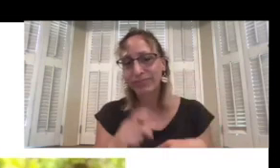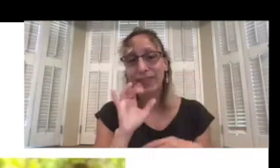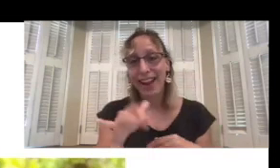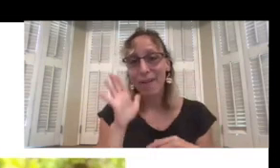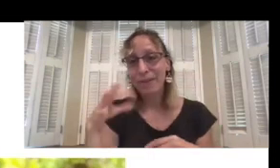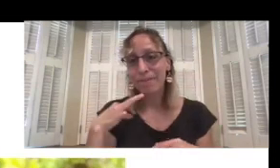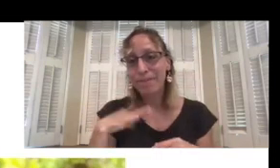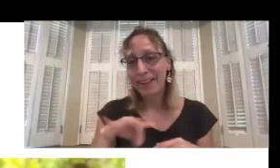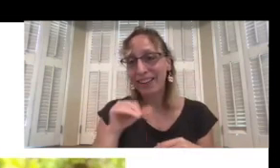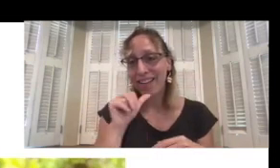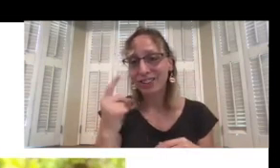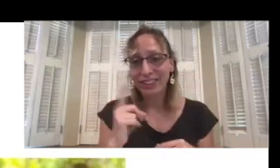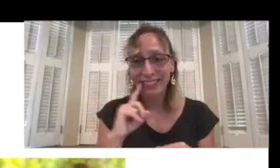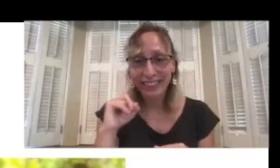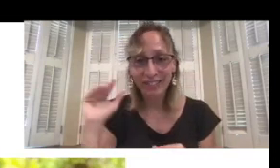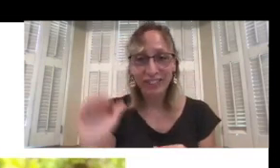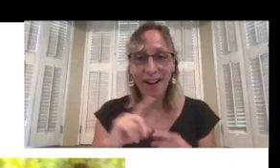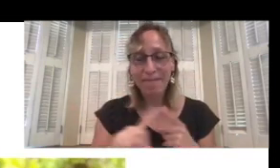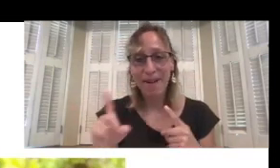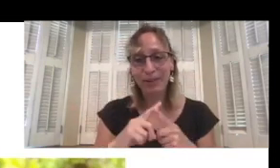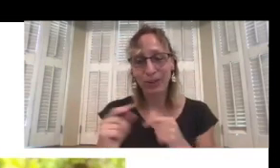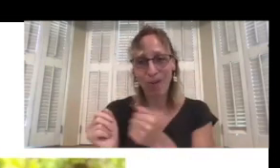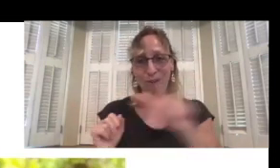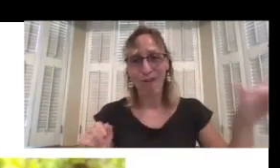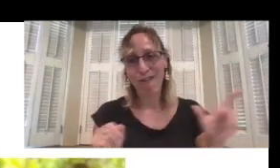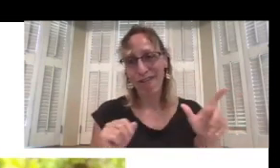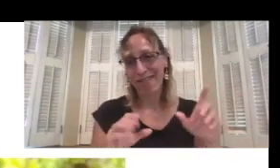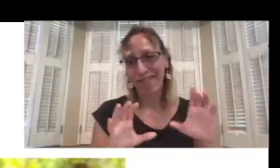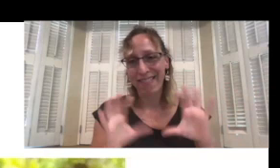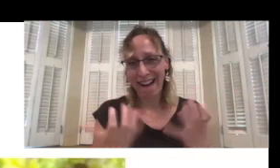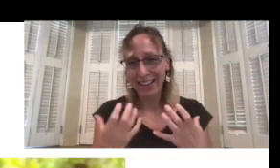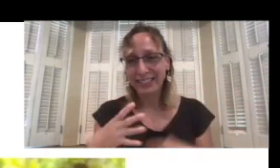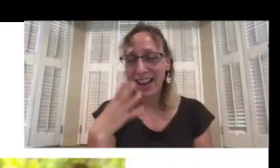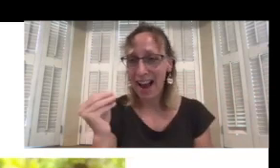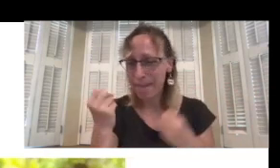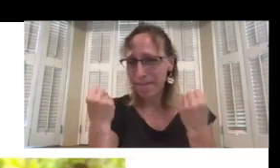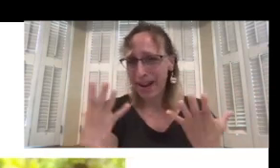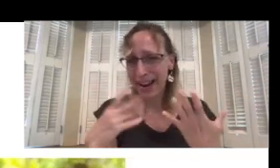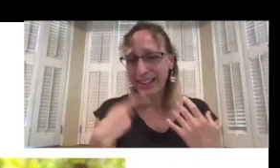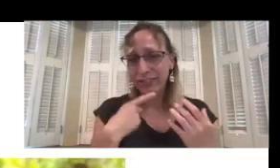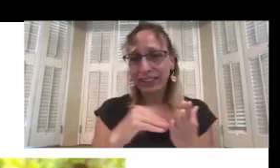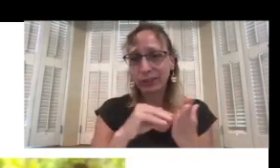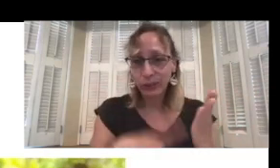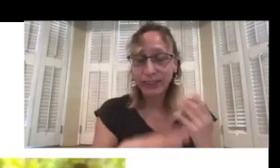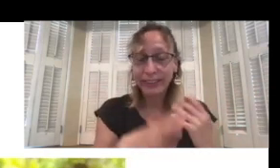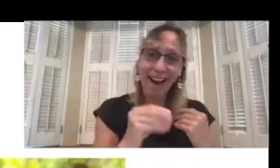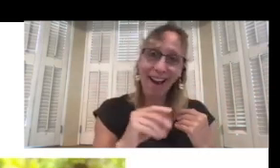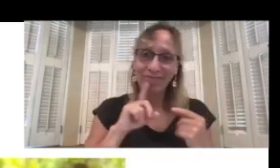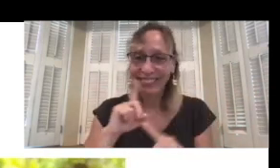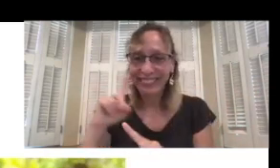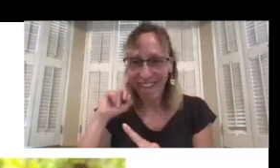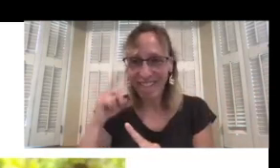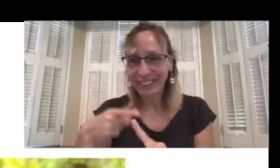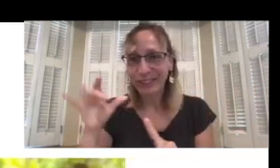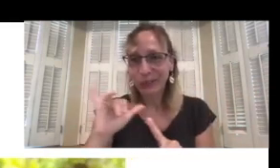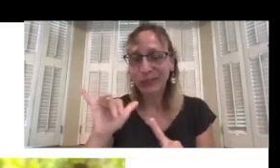especially presenting less information on a page. Again, and this doesn't only provide support for the deaf